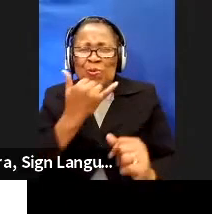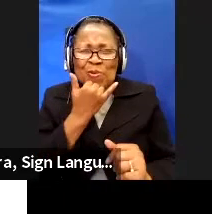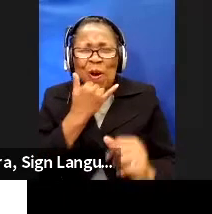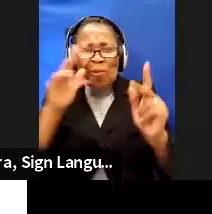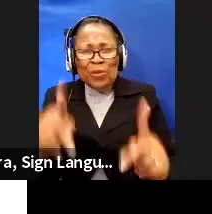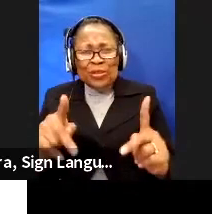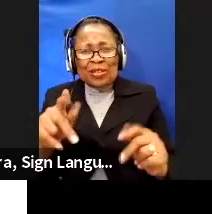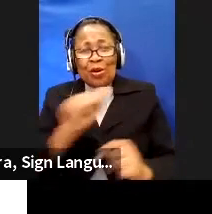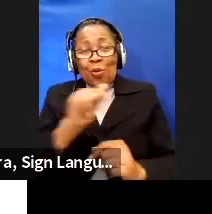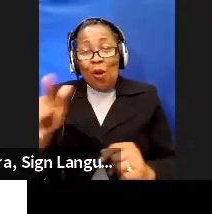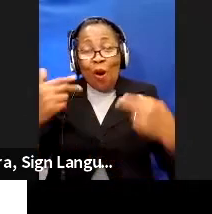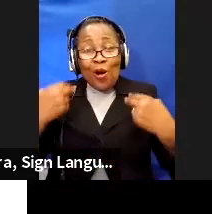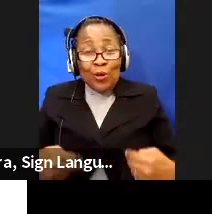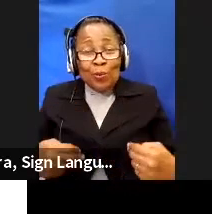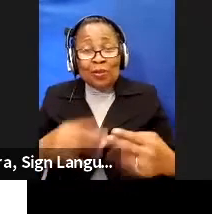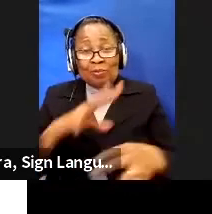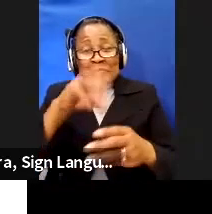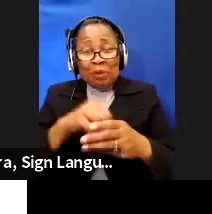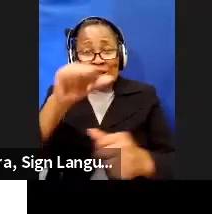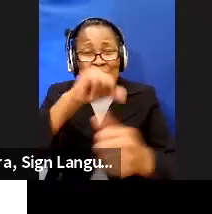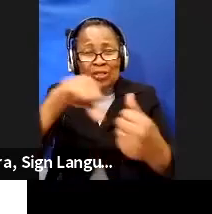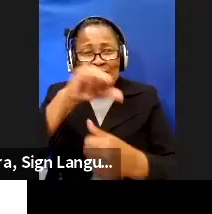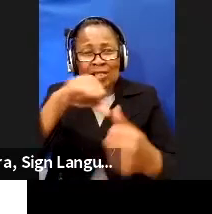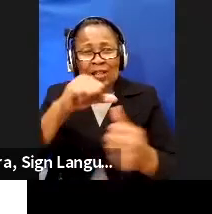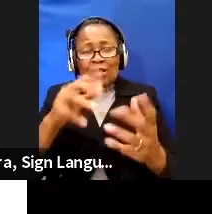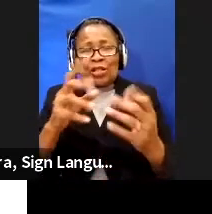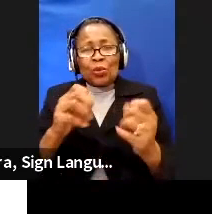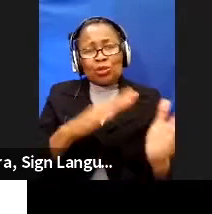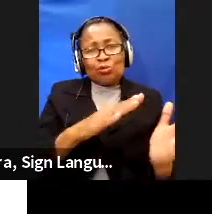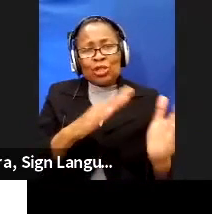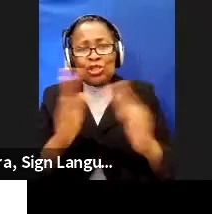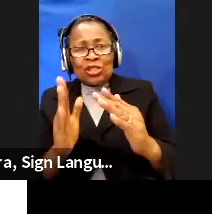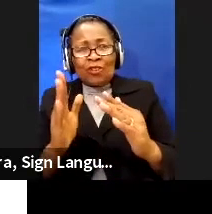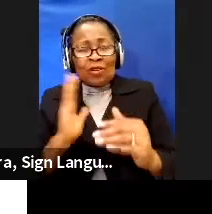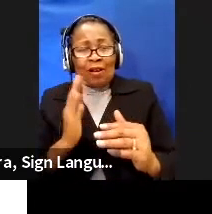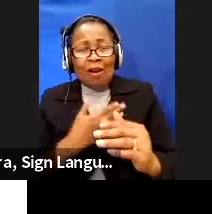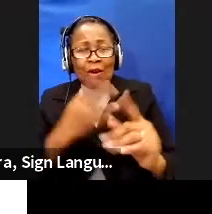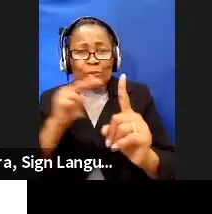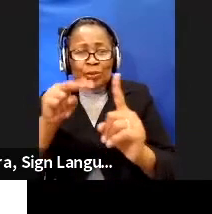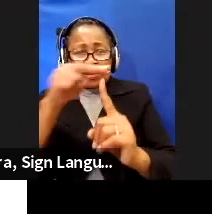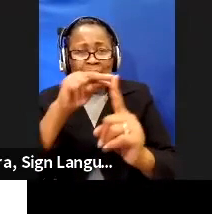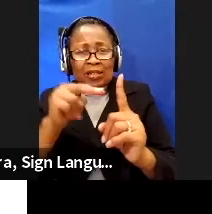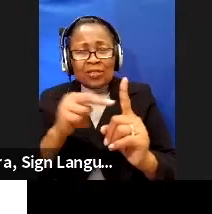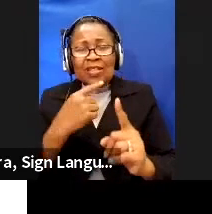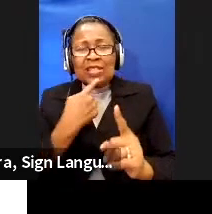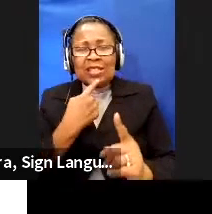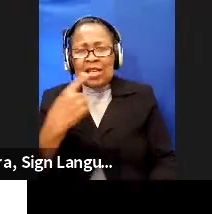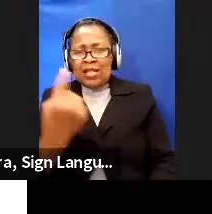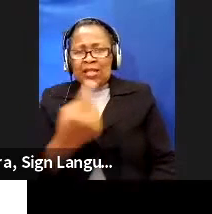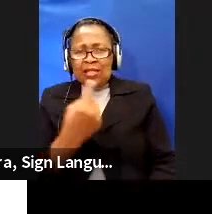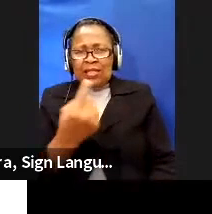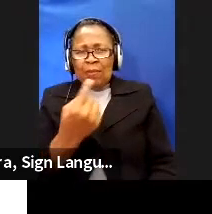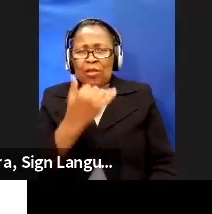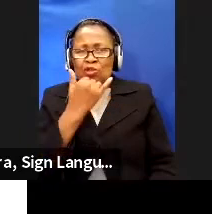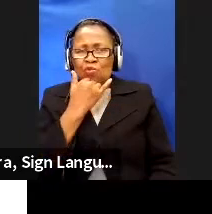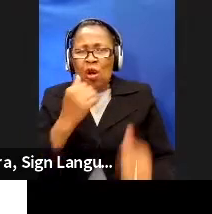humans. We're all part of human society. And so we want to shift our whole perspective to say something is wrong with